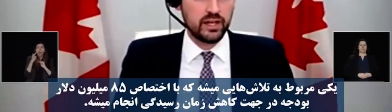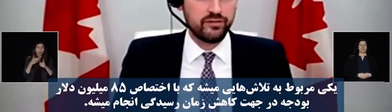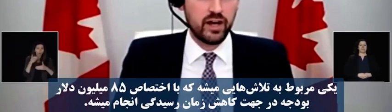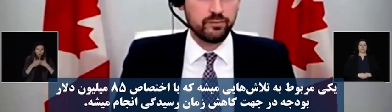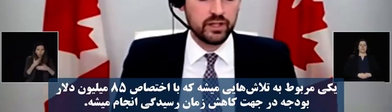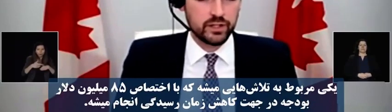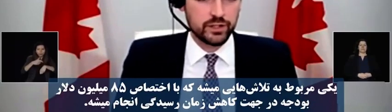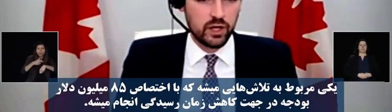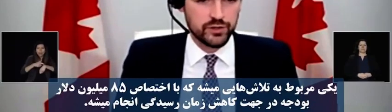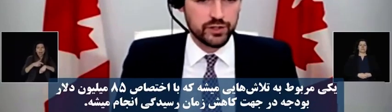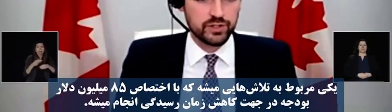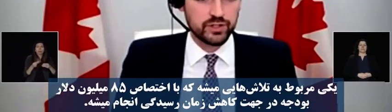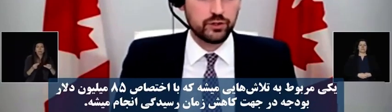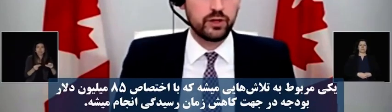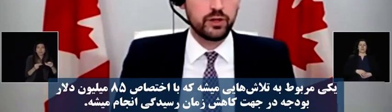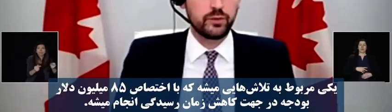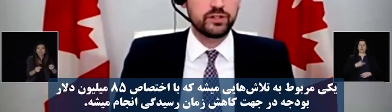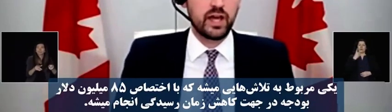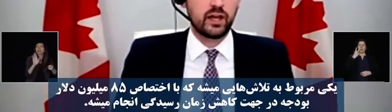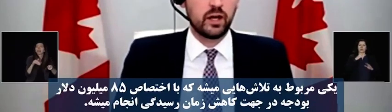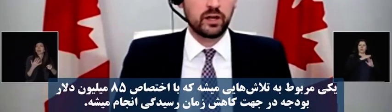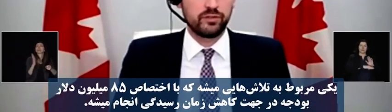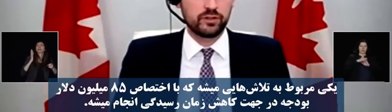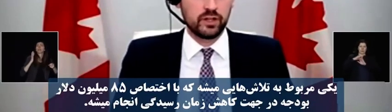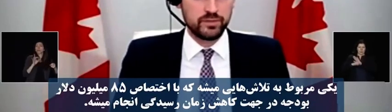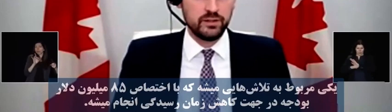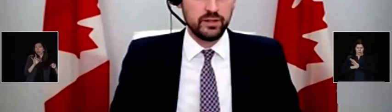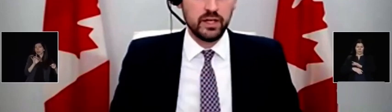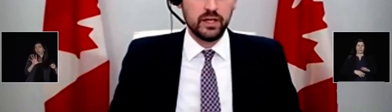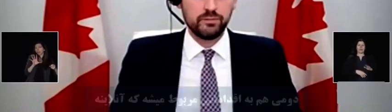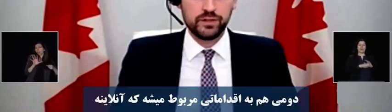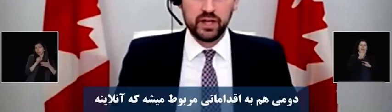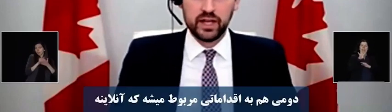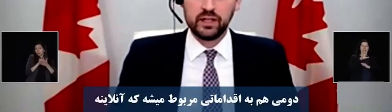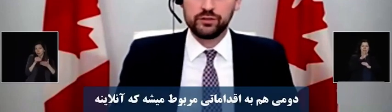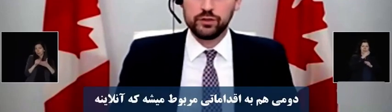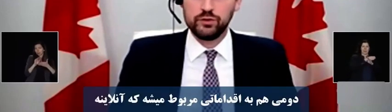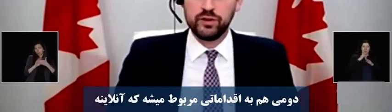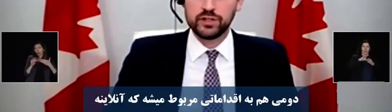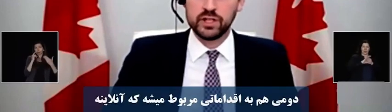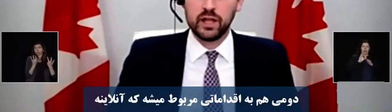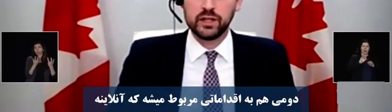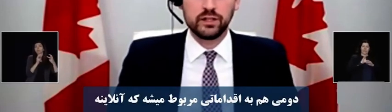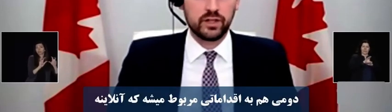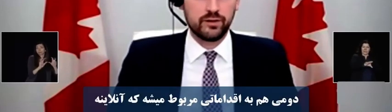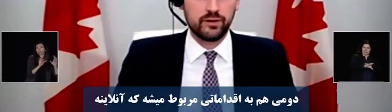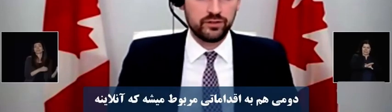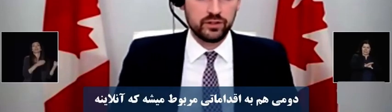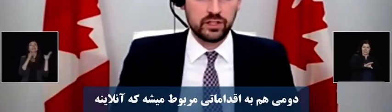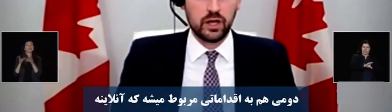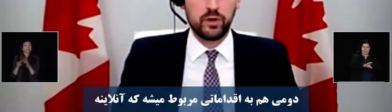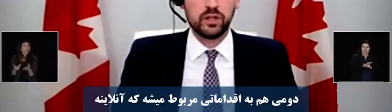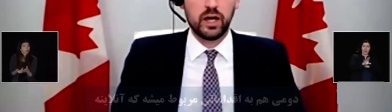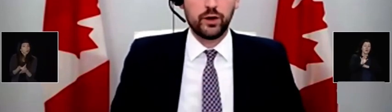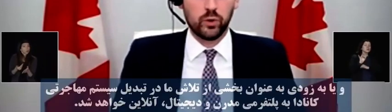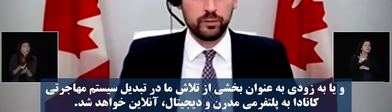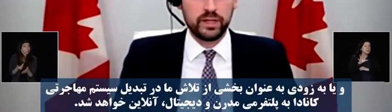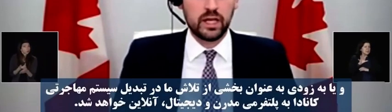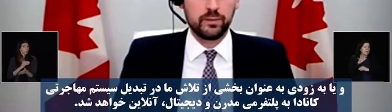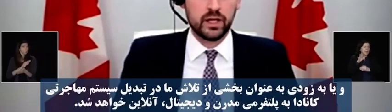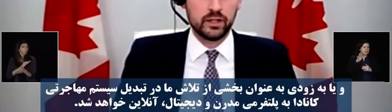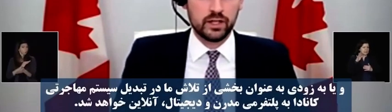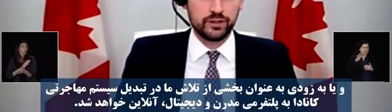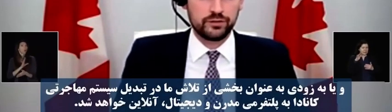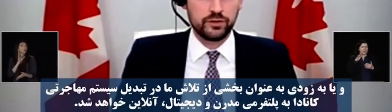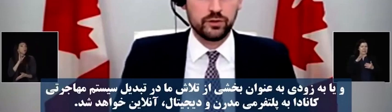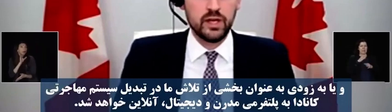with the $85 million that was included in the recent economic and fiscal update. The second is new functionalities that have recently come online or will be